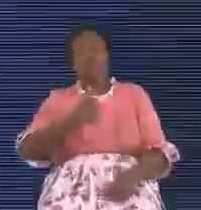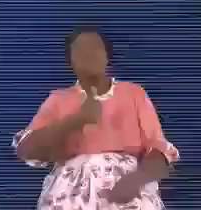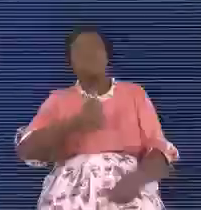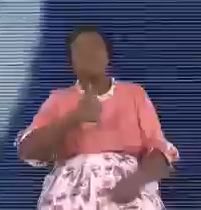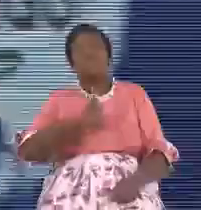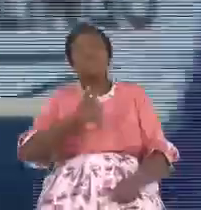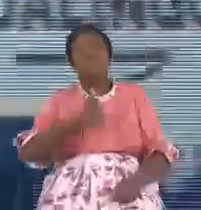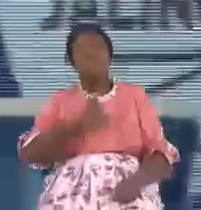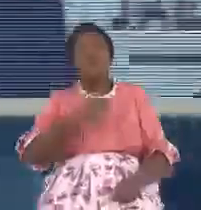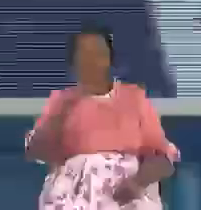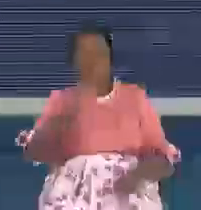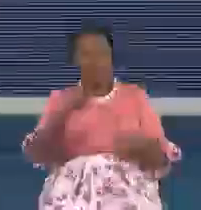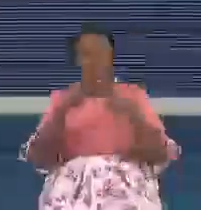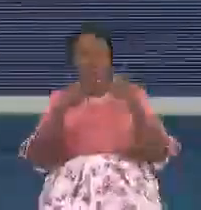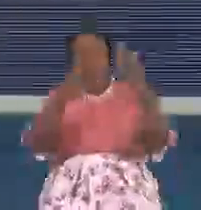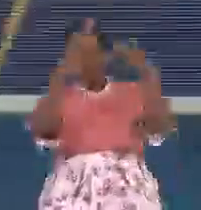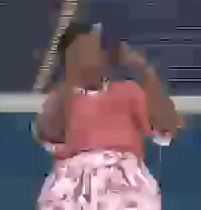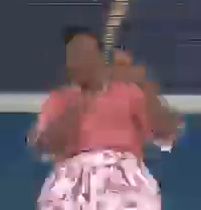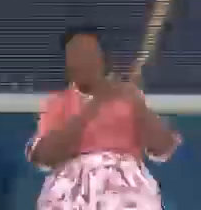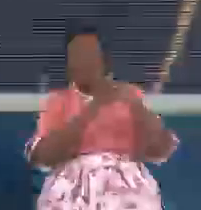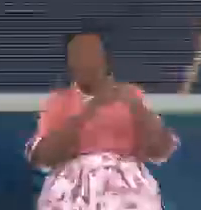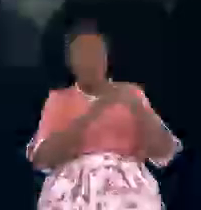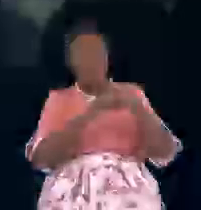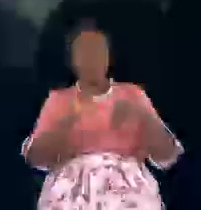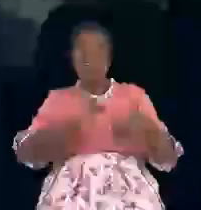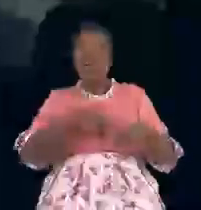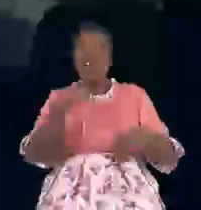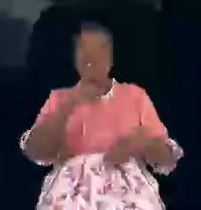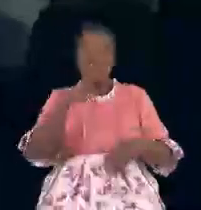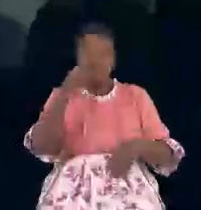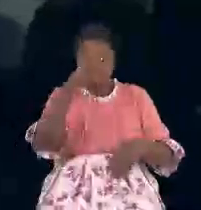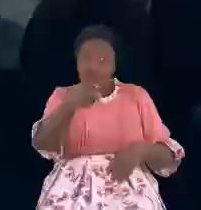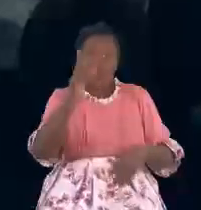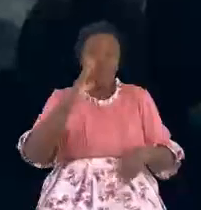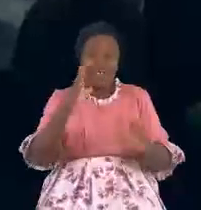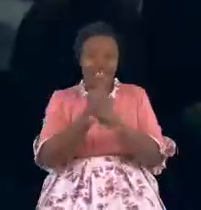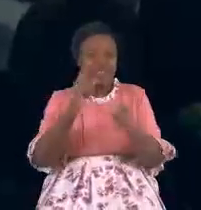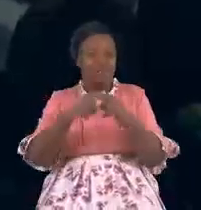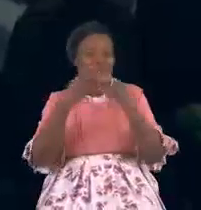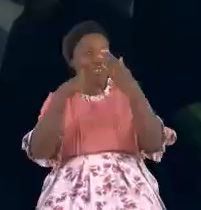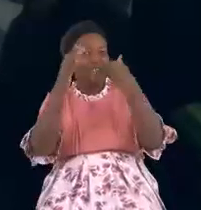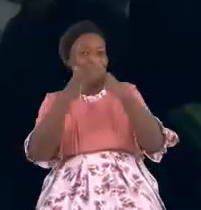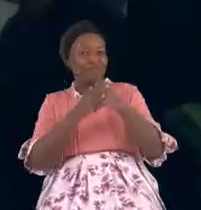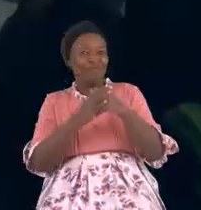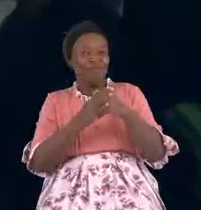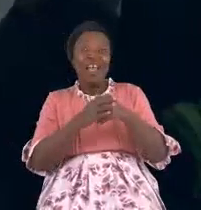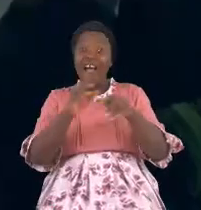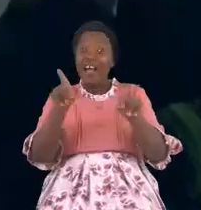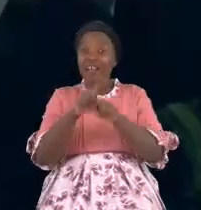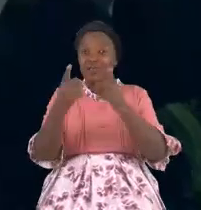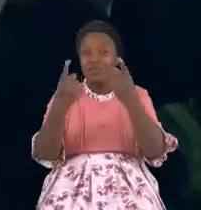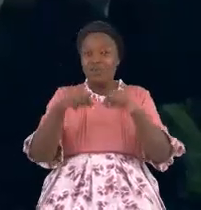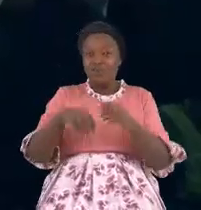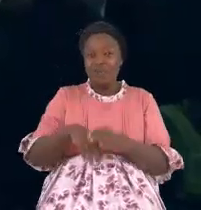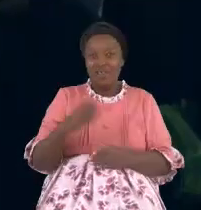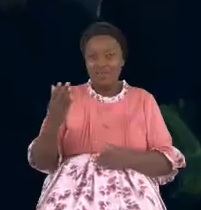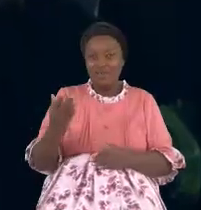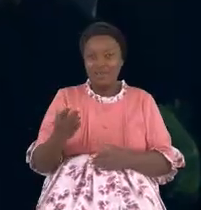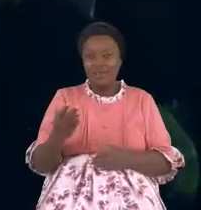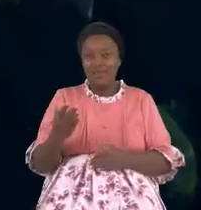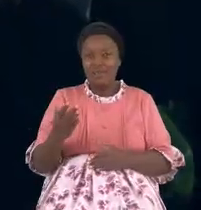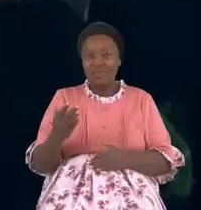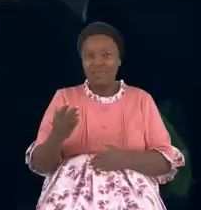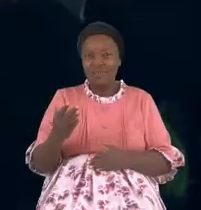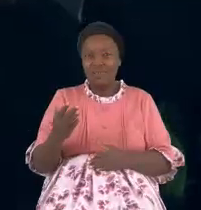going to heaven i said you will get to heaven as you come out as you